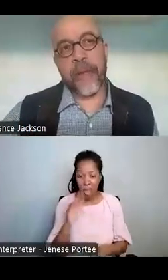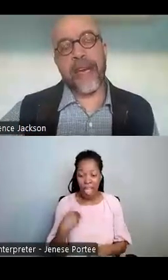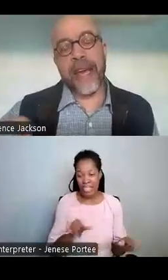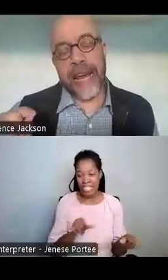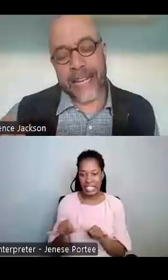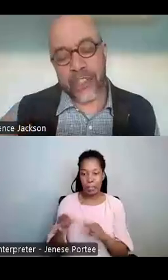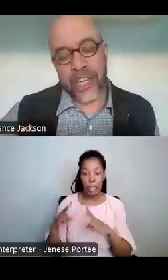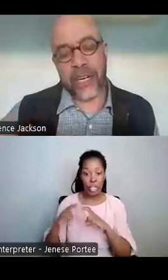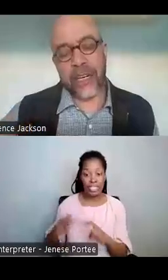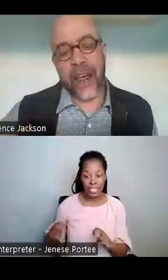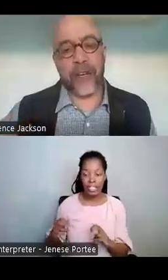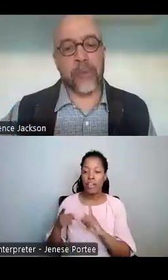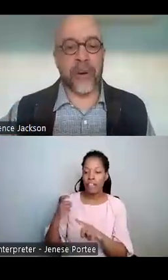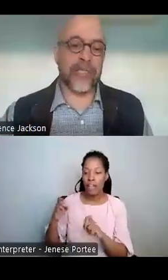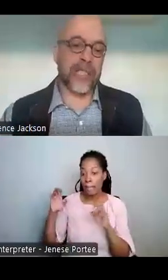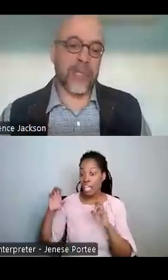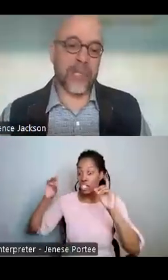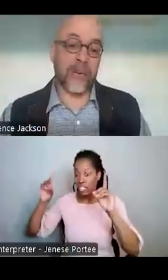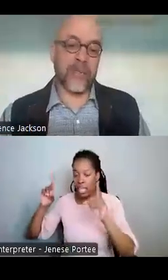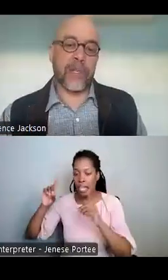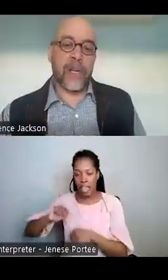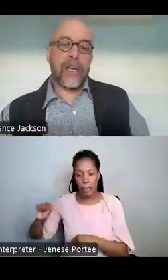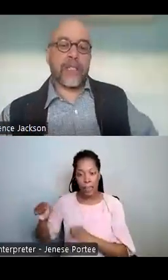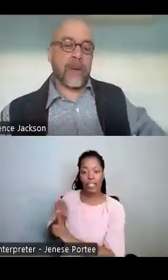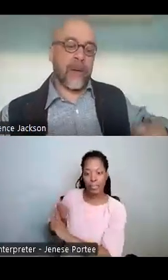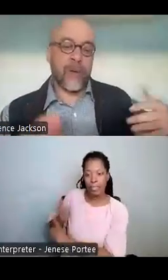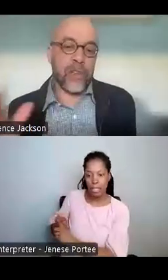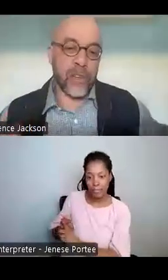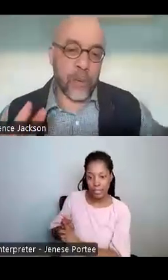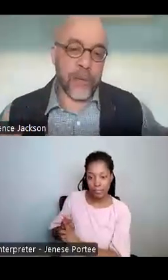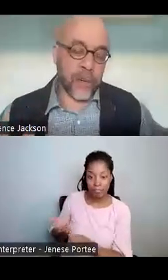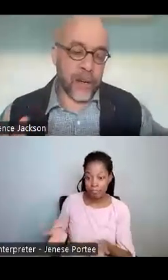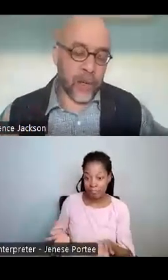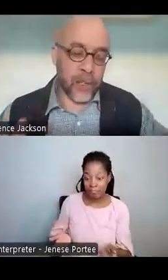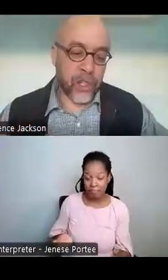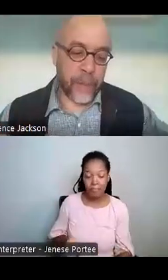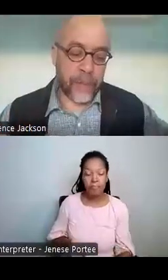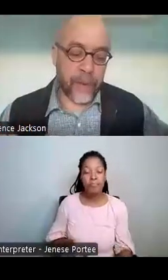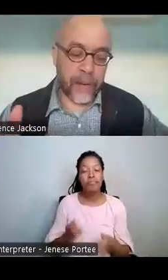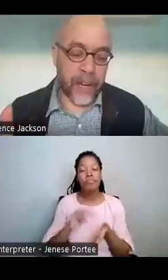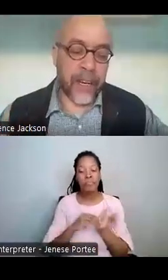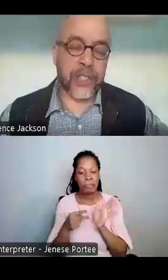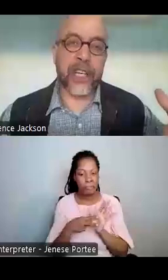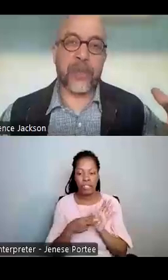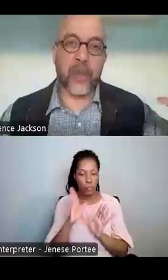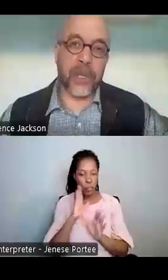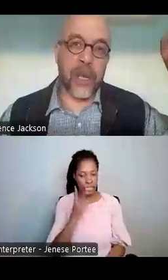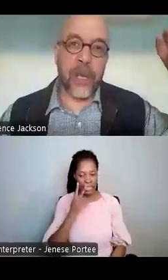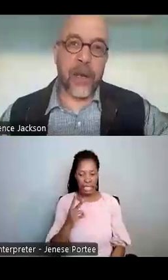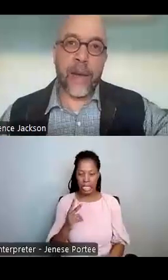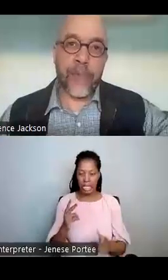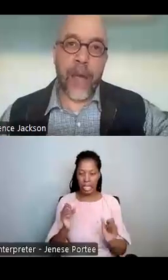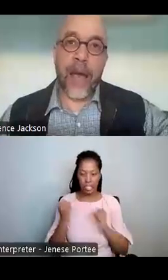from educated African Americans themselves. So, there will be a sharp kind of contrast